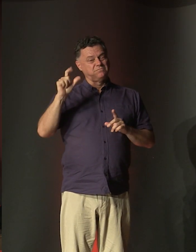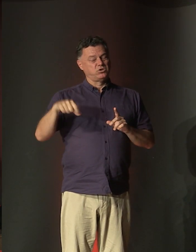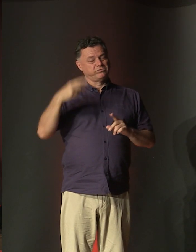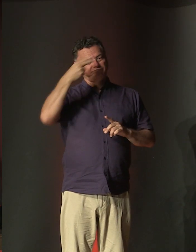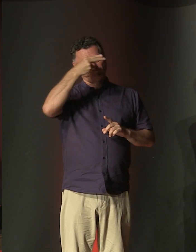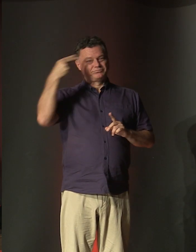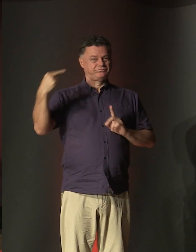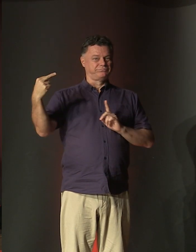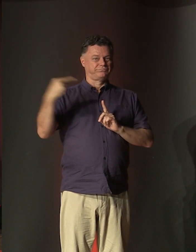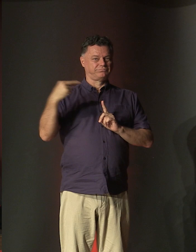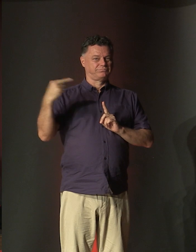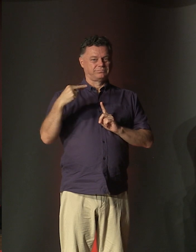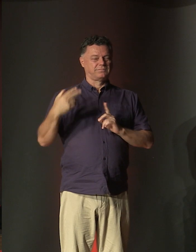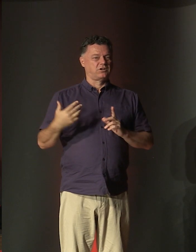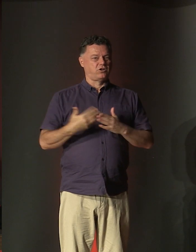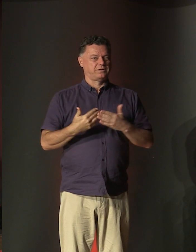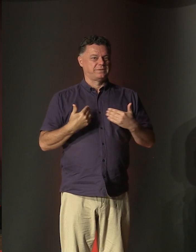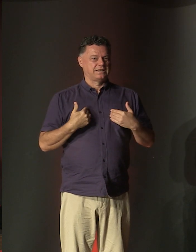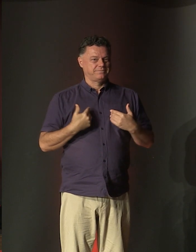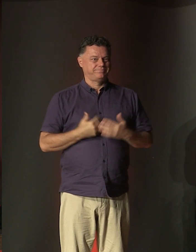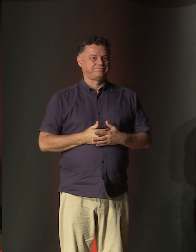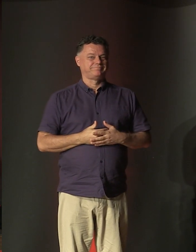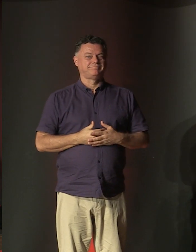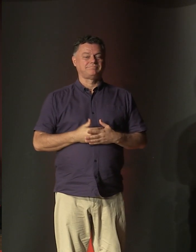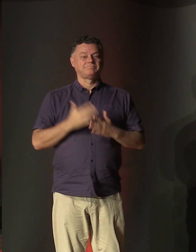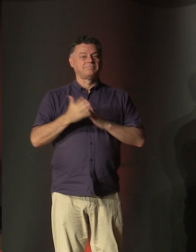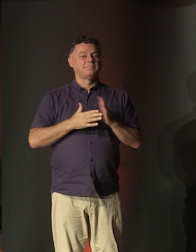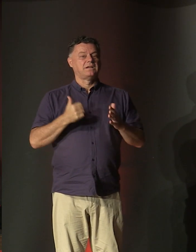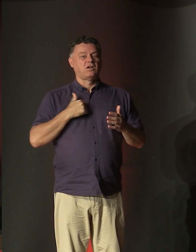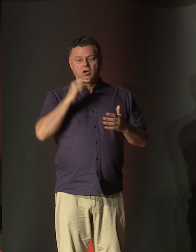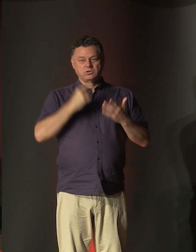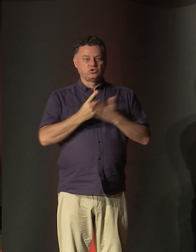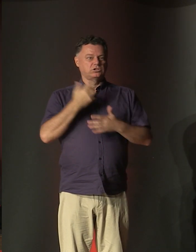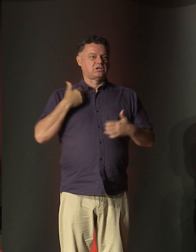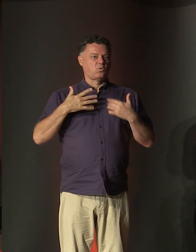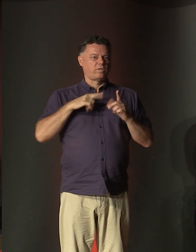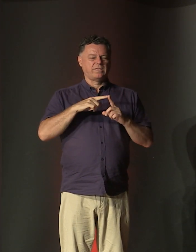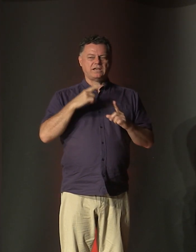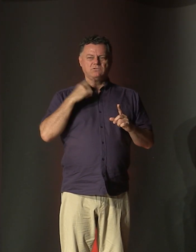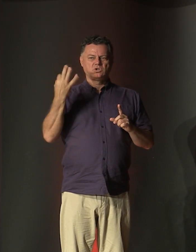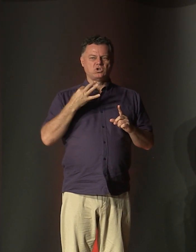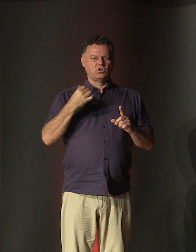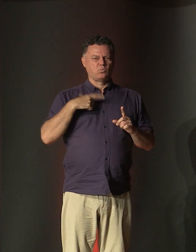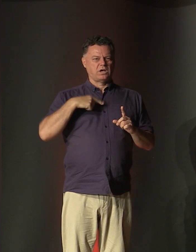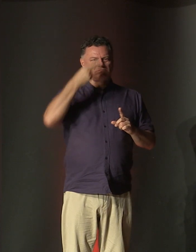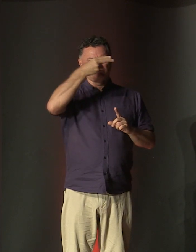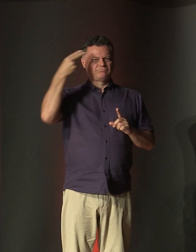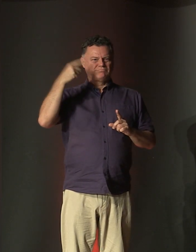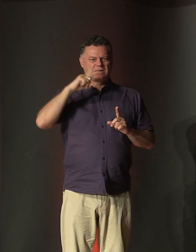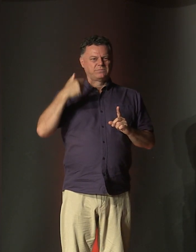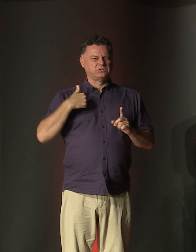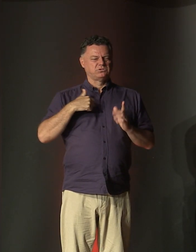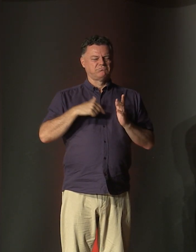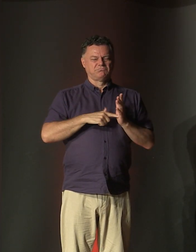keep being applied. The lost opportunities pile up. And at some